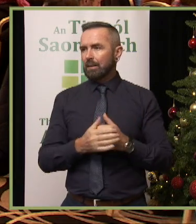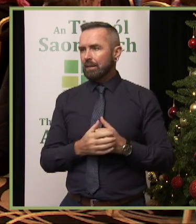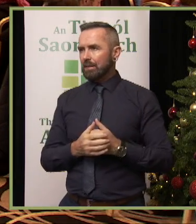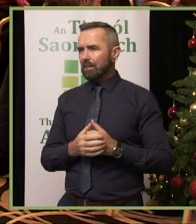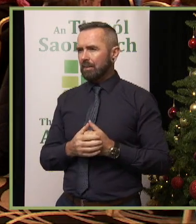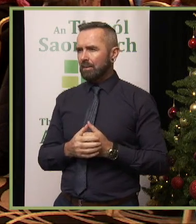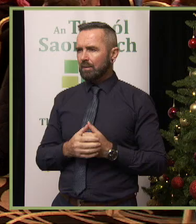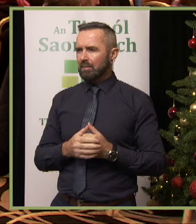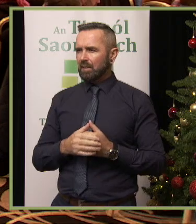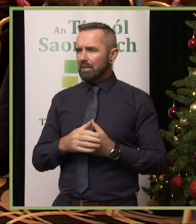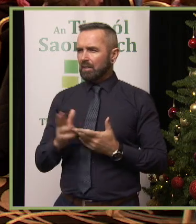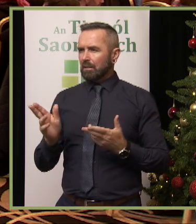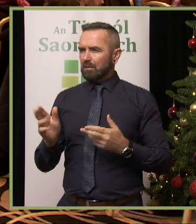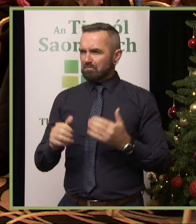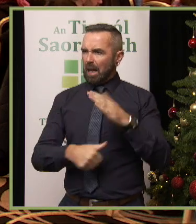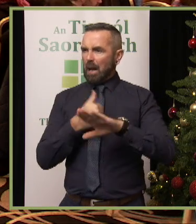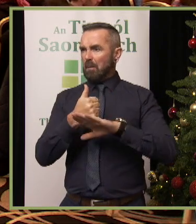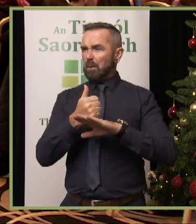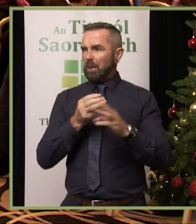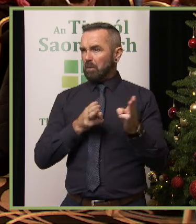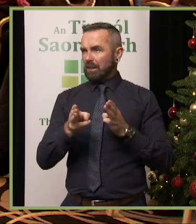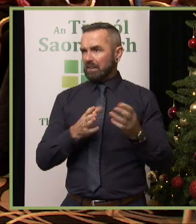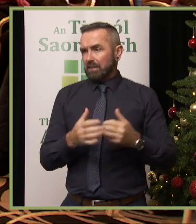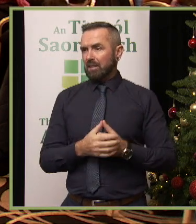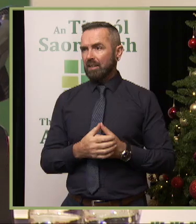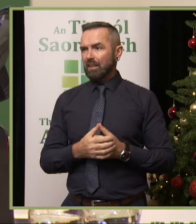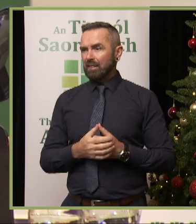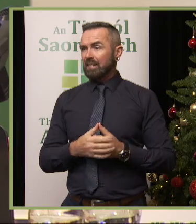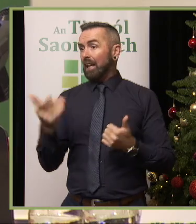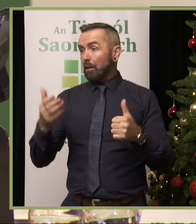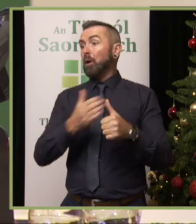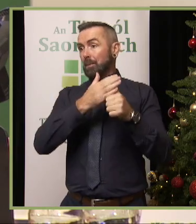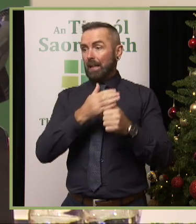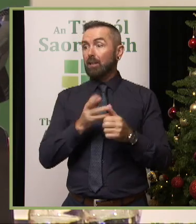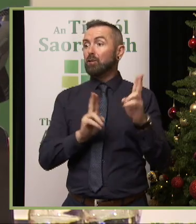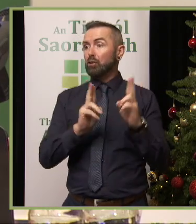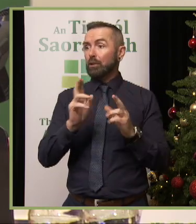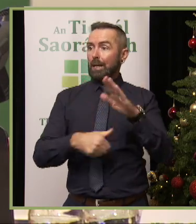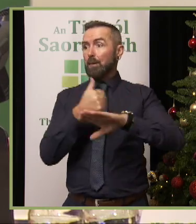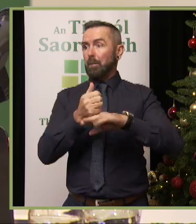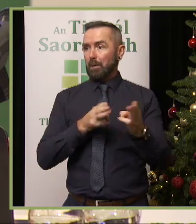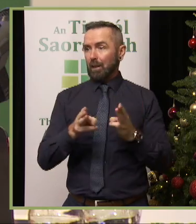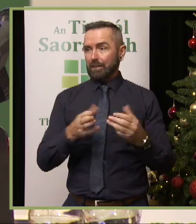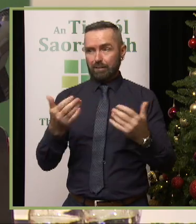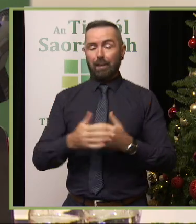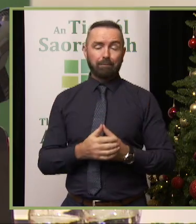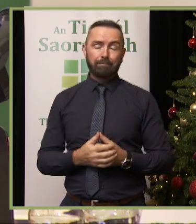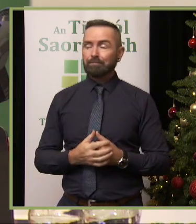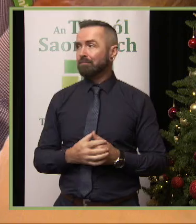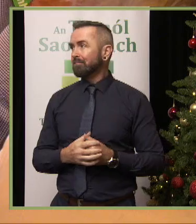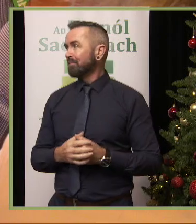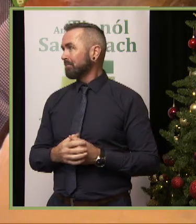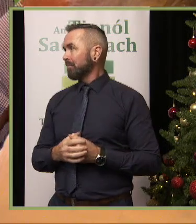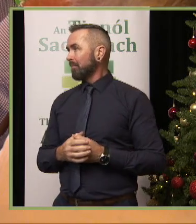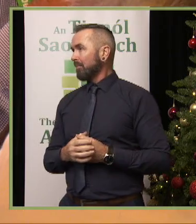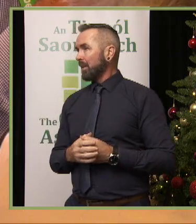her suggestion. Okay. So basically it'll read, people in primary industries should implement practices that conserve